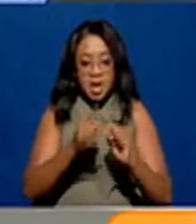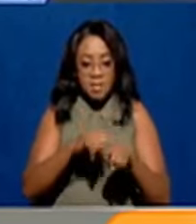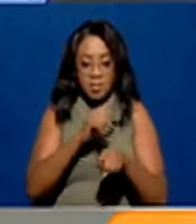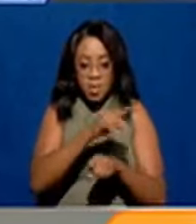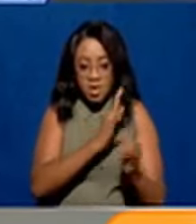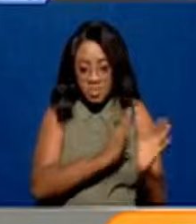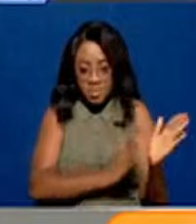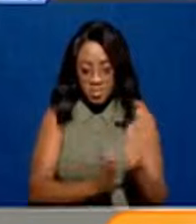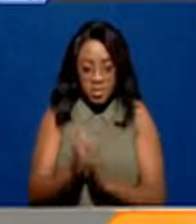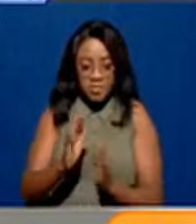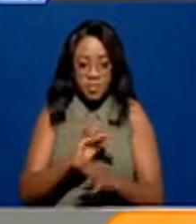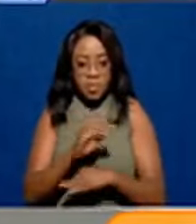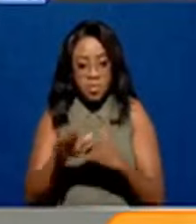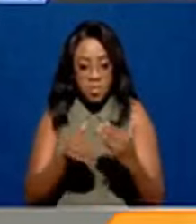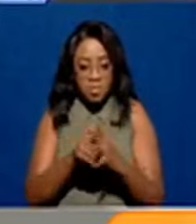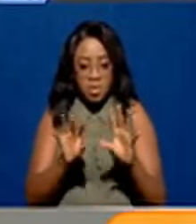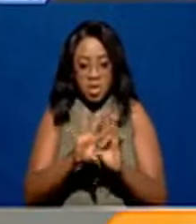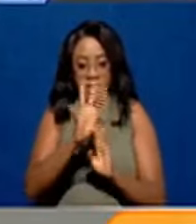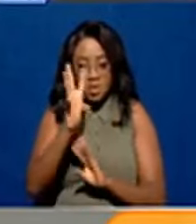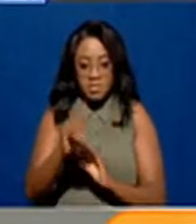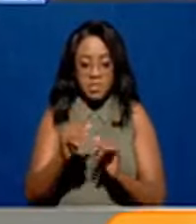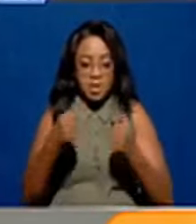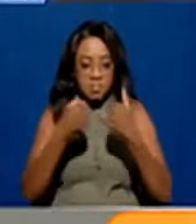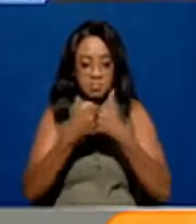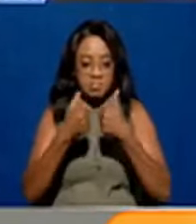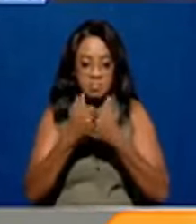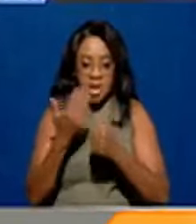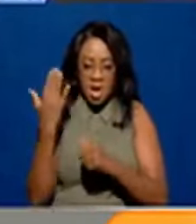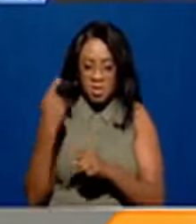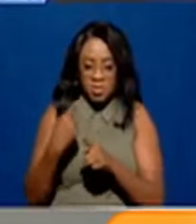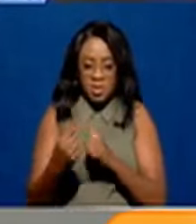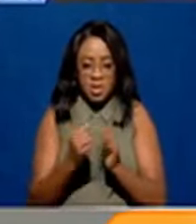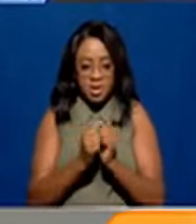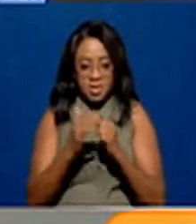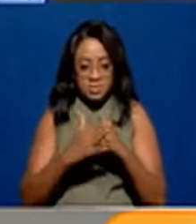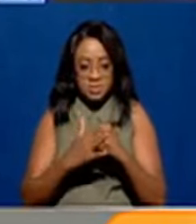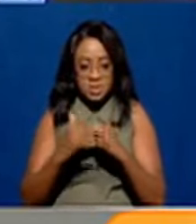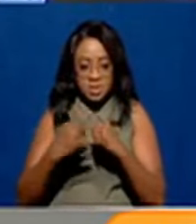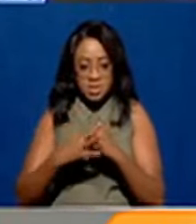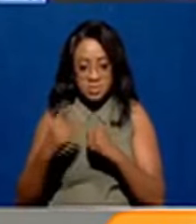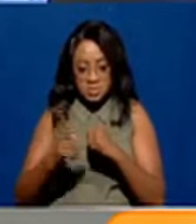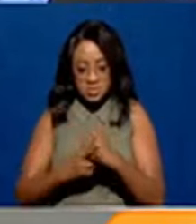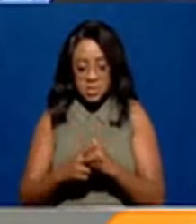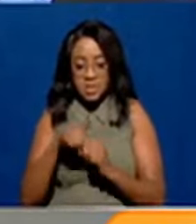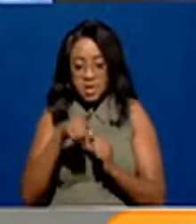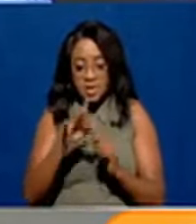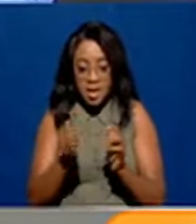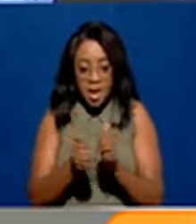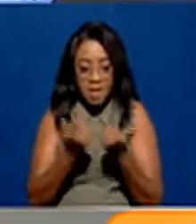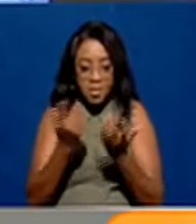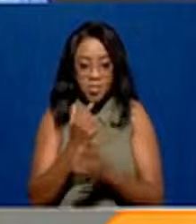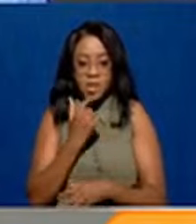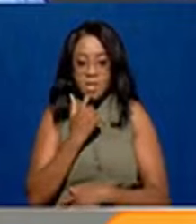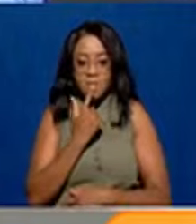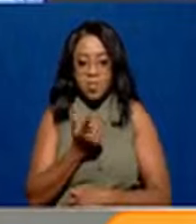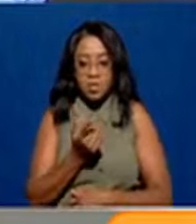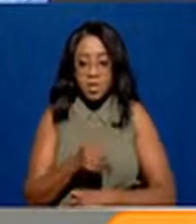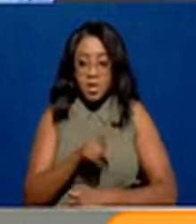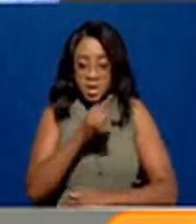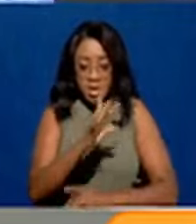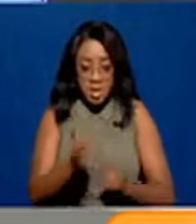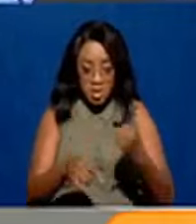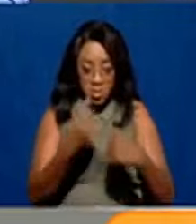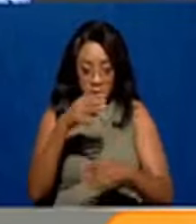All-Africa Games in 1987 at Moi International Sports Center, Kasarani. Ochanda won a